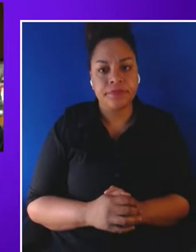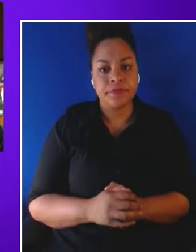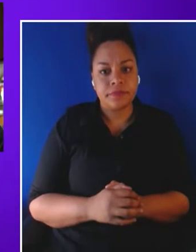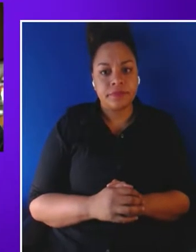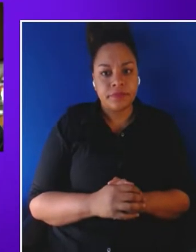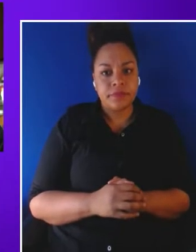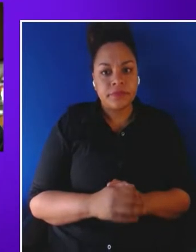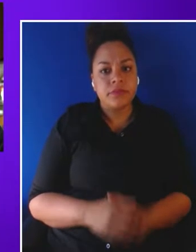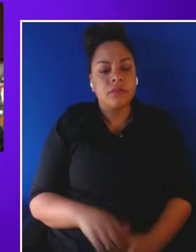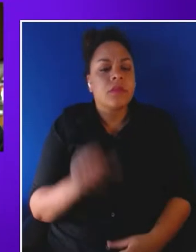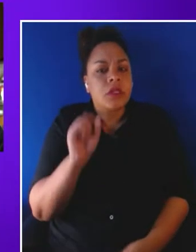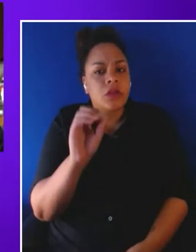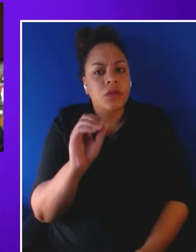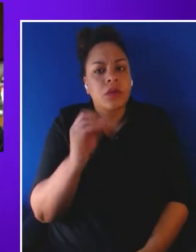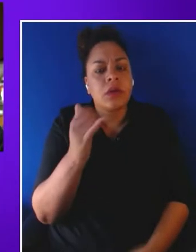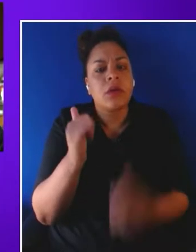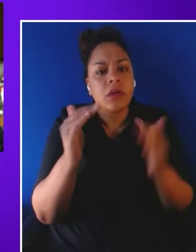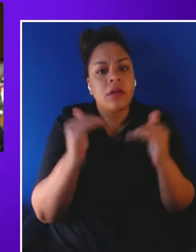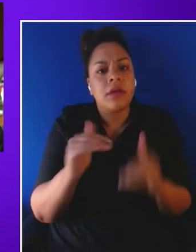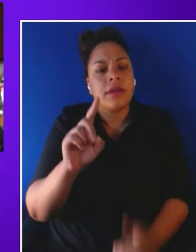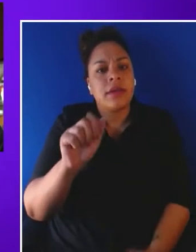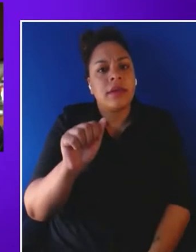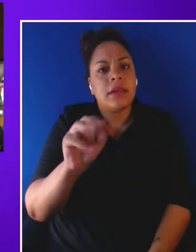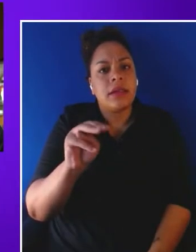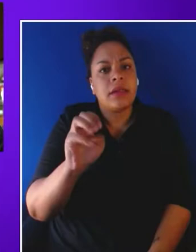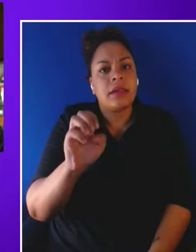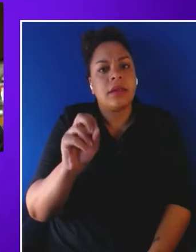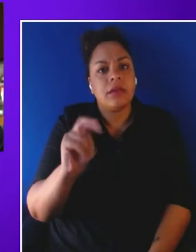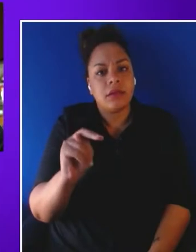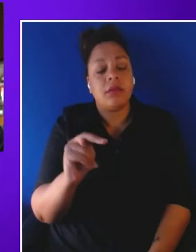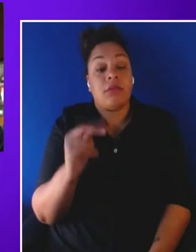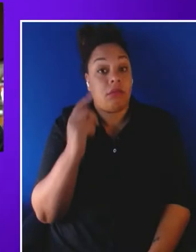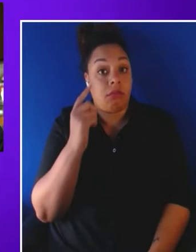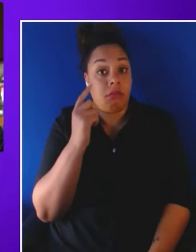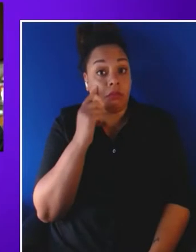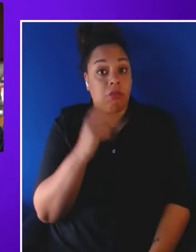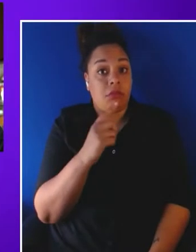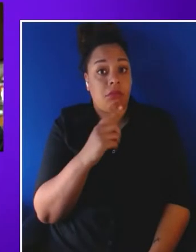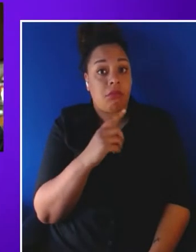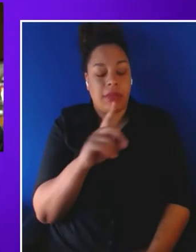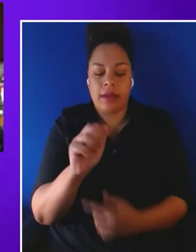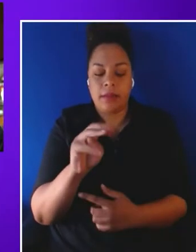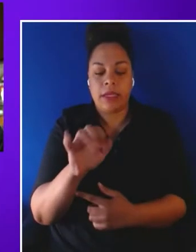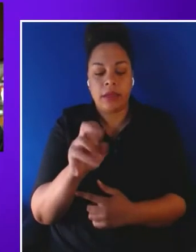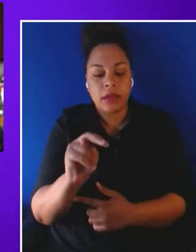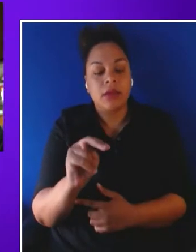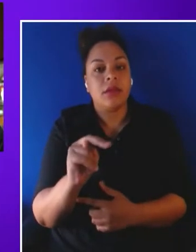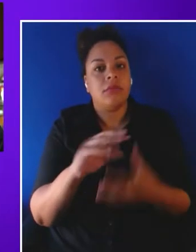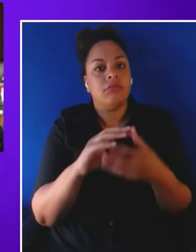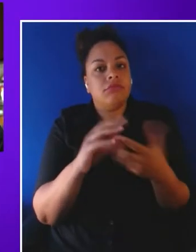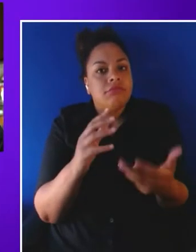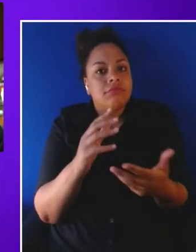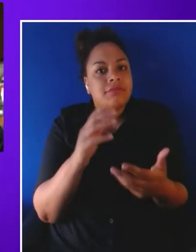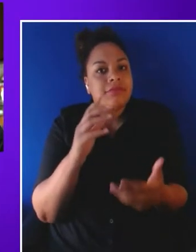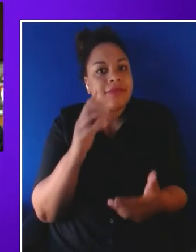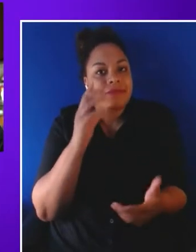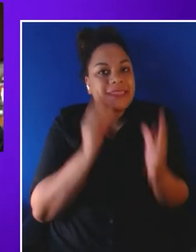So let's move on to Damián, because I think one of the big things about this is creating fun experiences for people to get